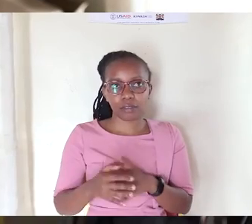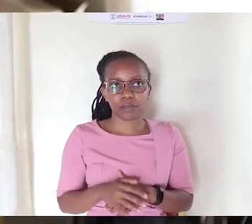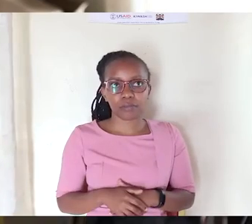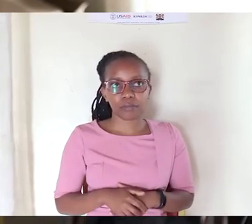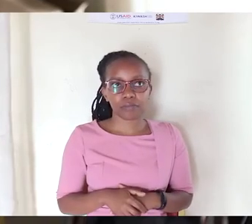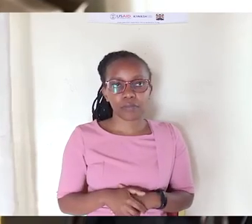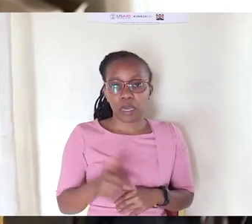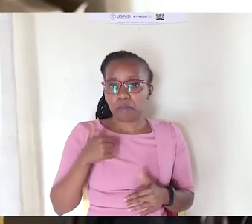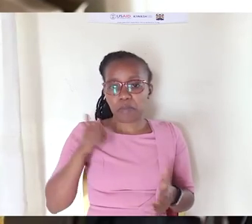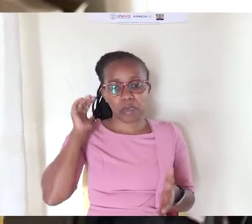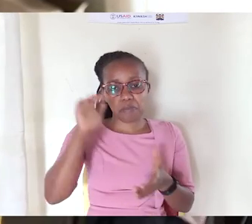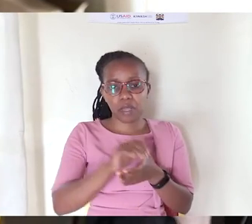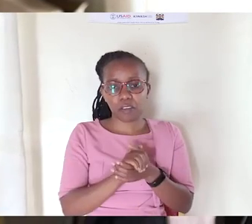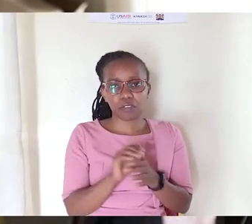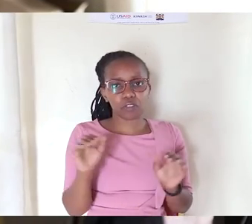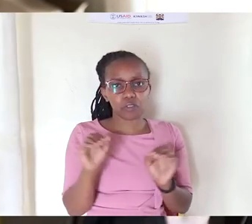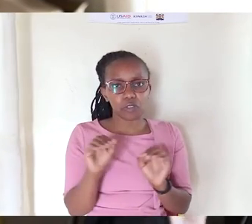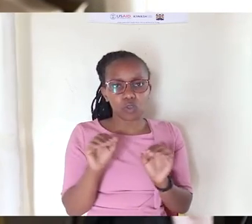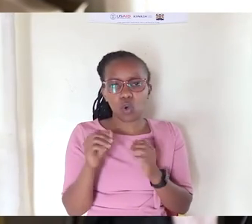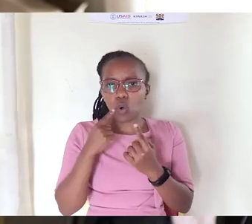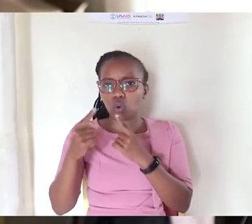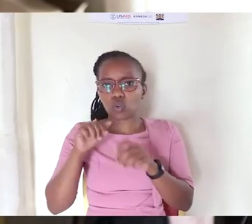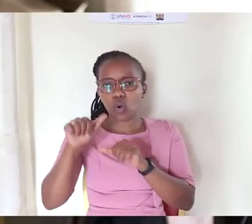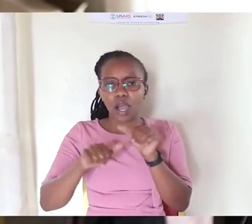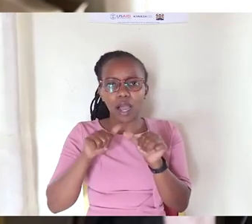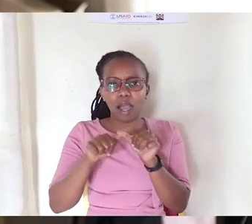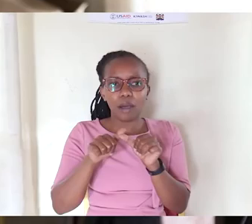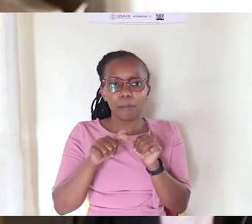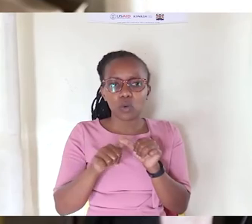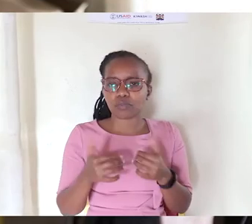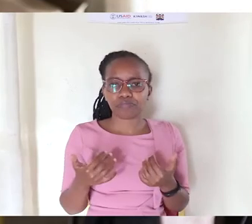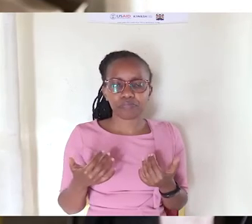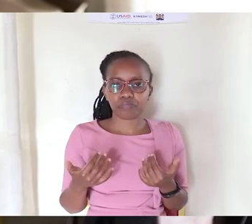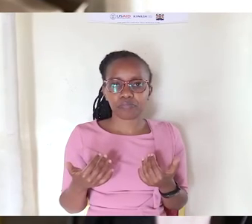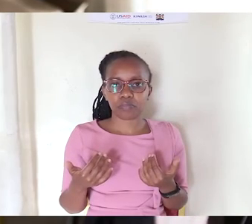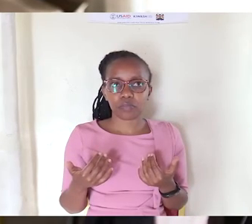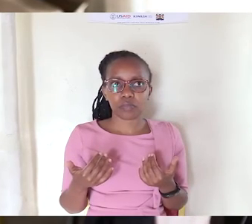I can't believe that we are still talking about P3 form being 1,000.